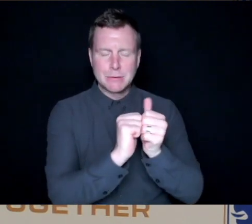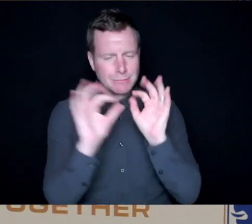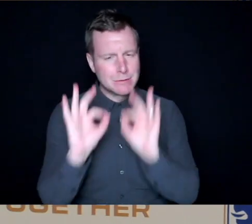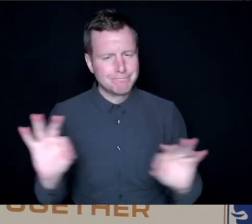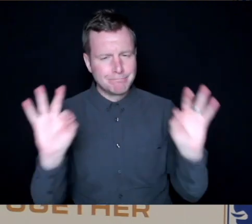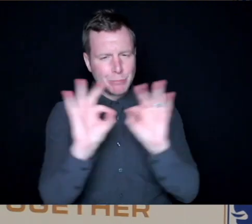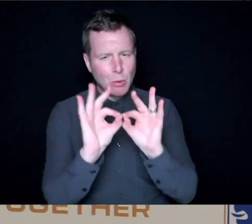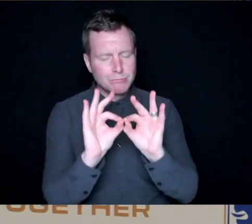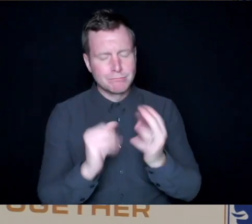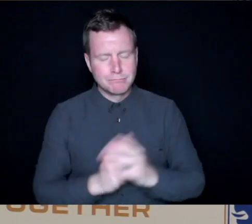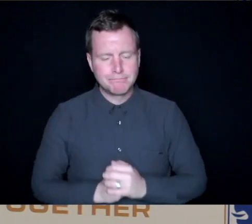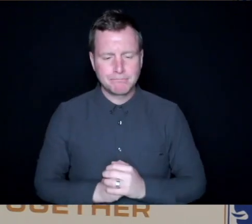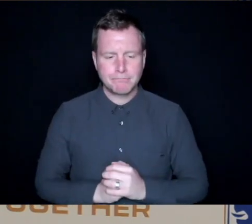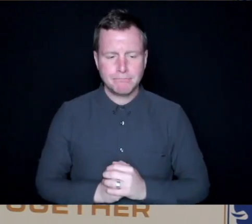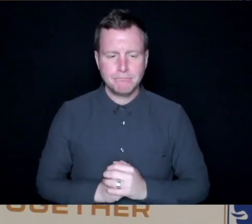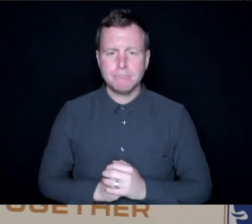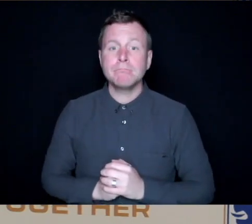important.